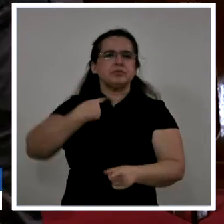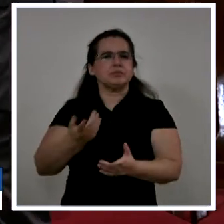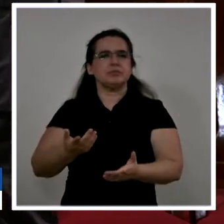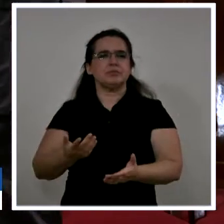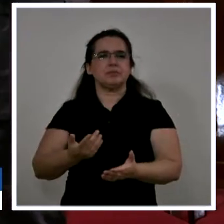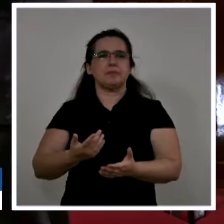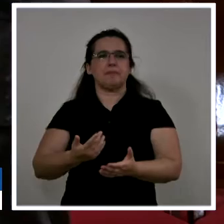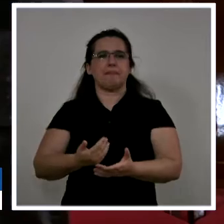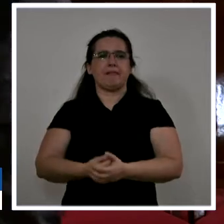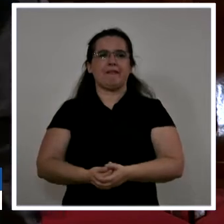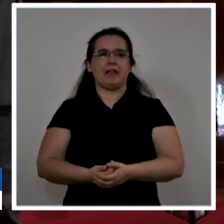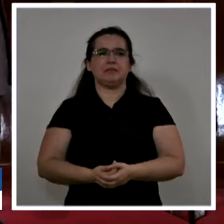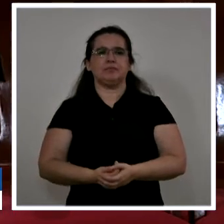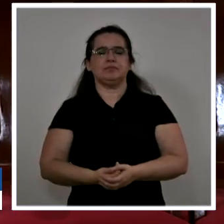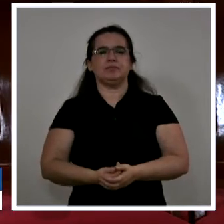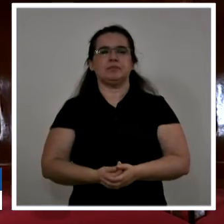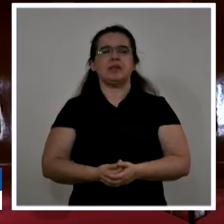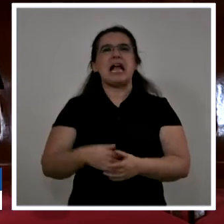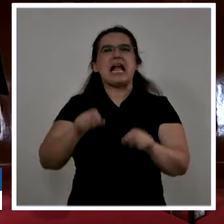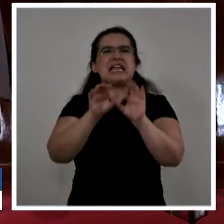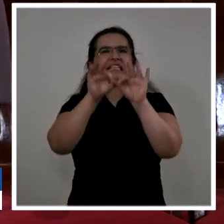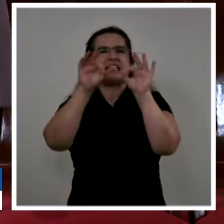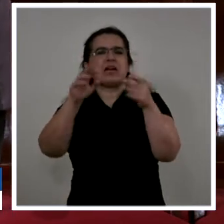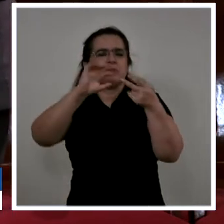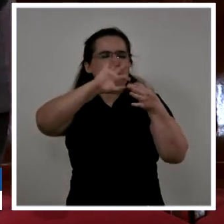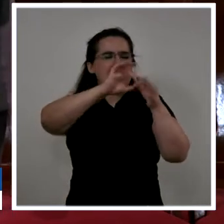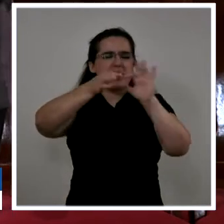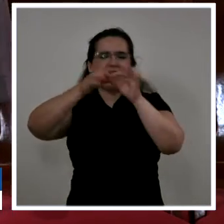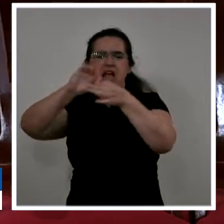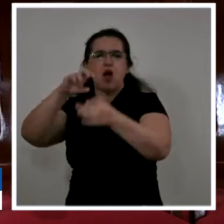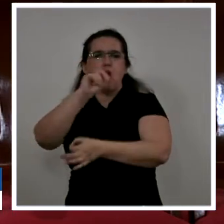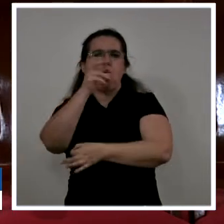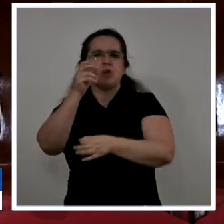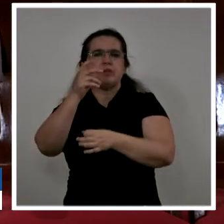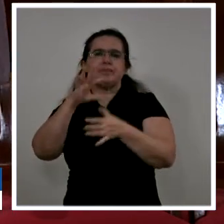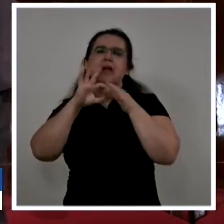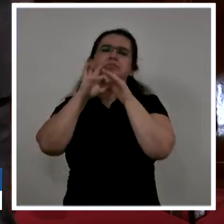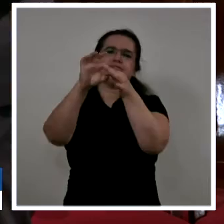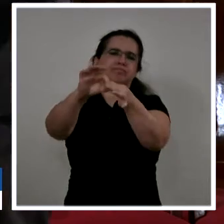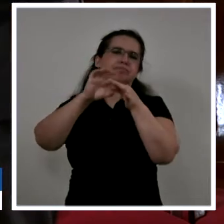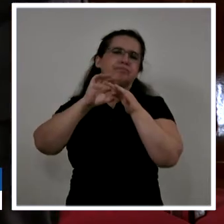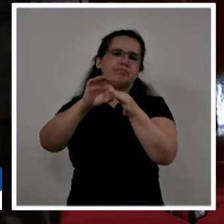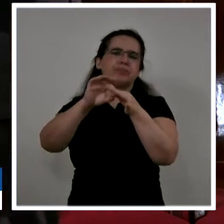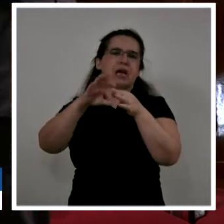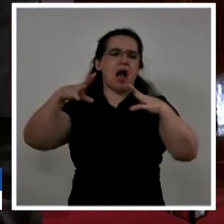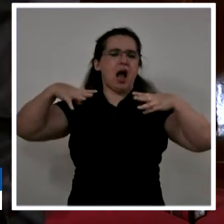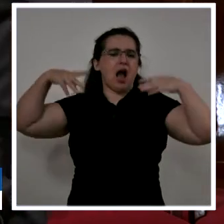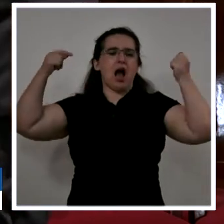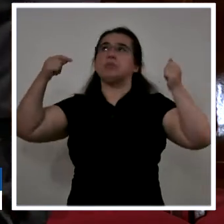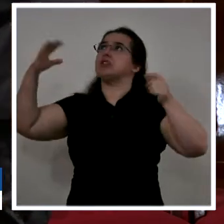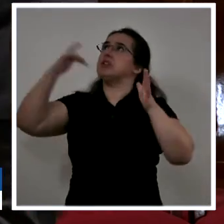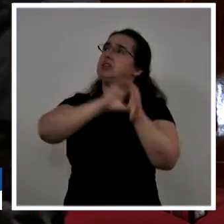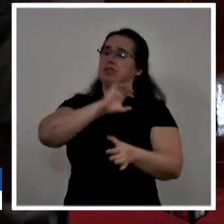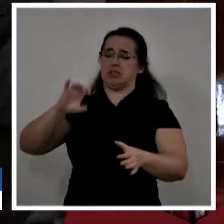that binds our souls to Christ. É como uma cadeia dourada que une as nossas almas a Cristo. And